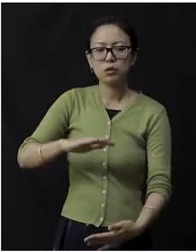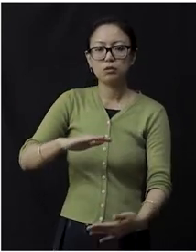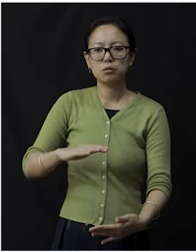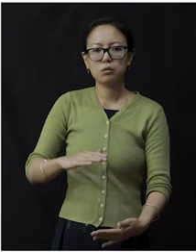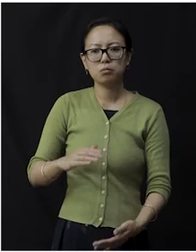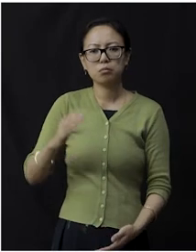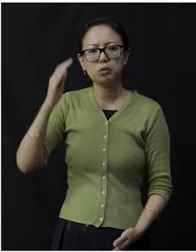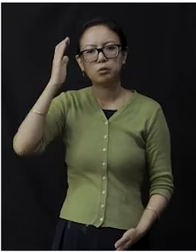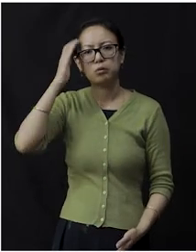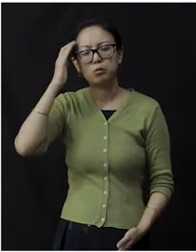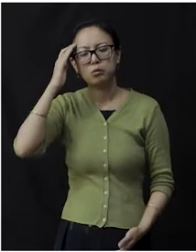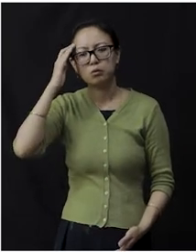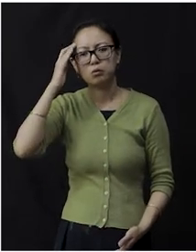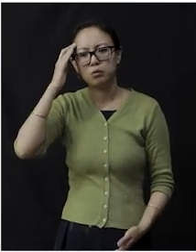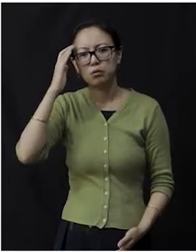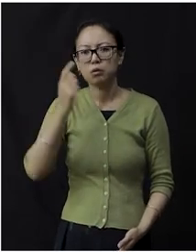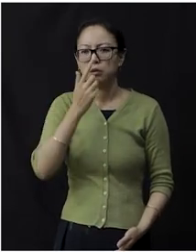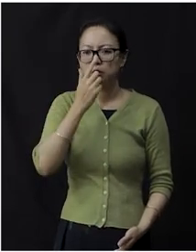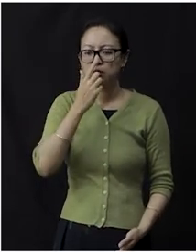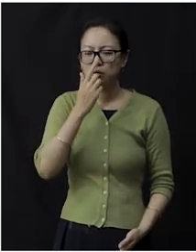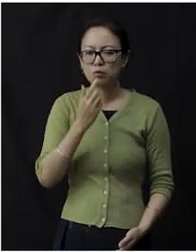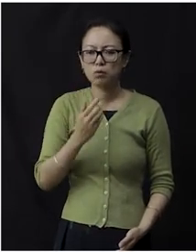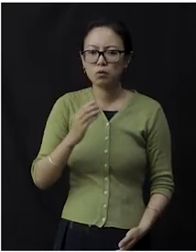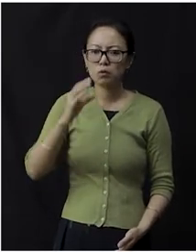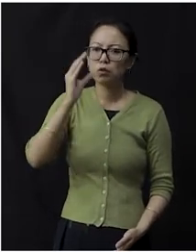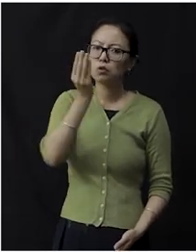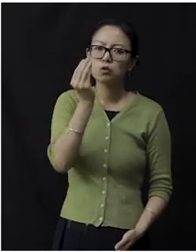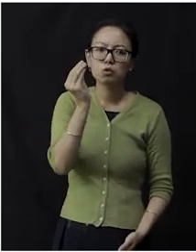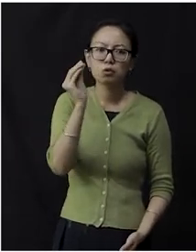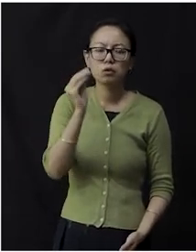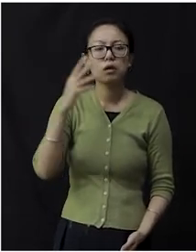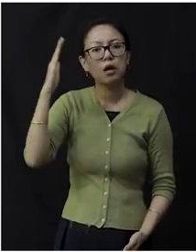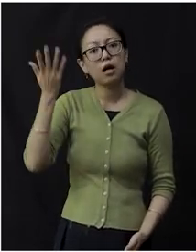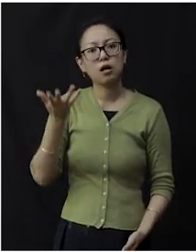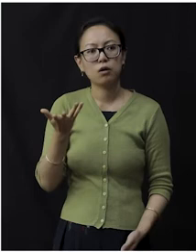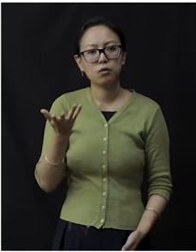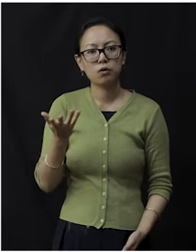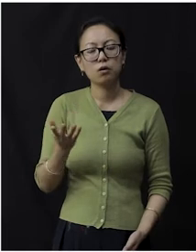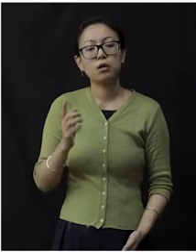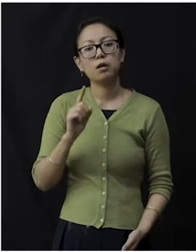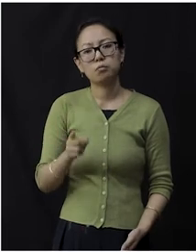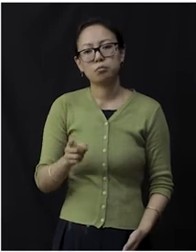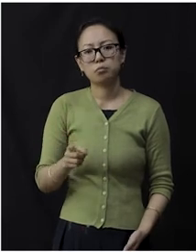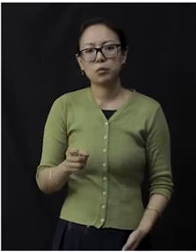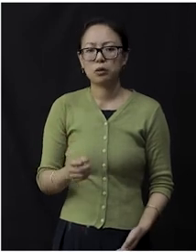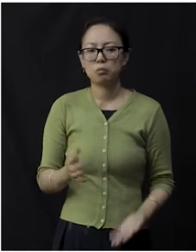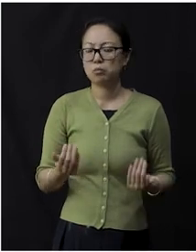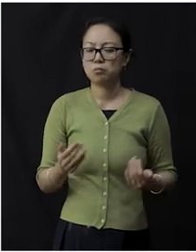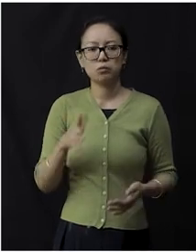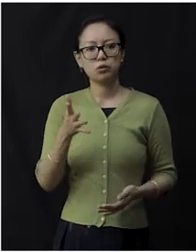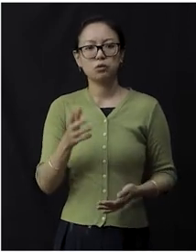its original position. And this is how the elephant got